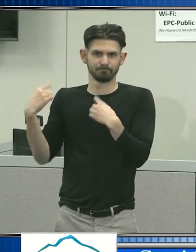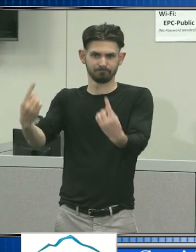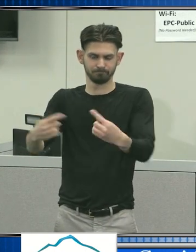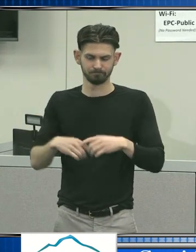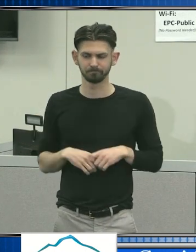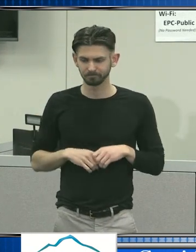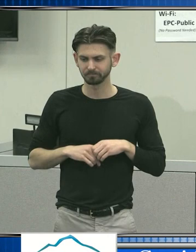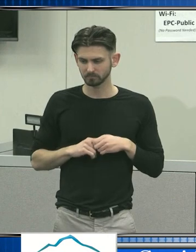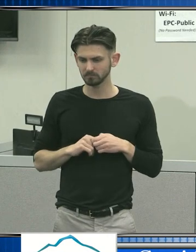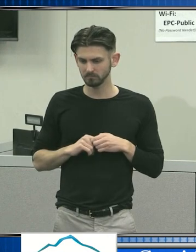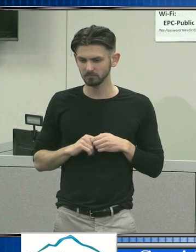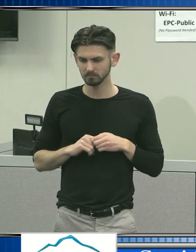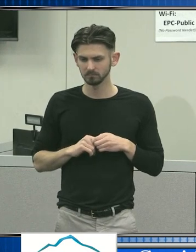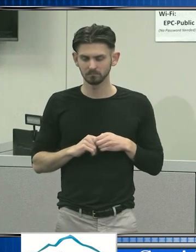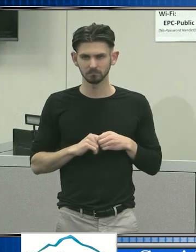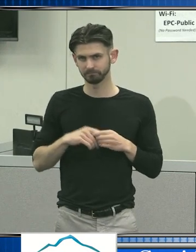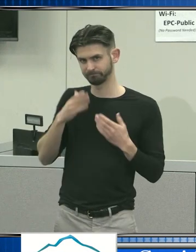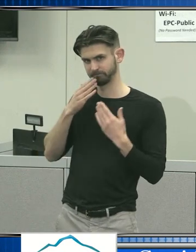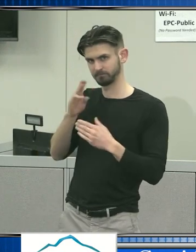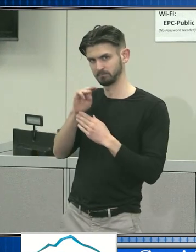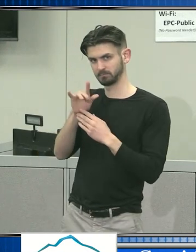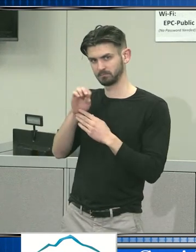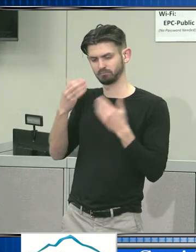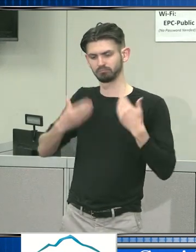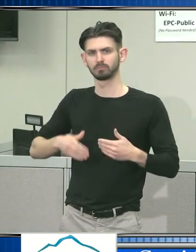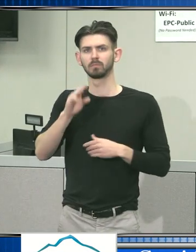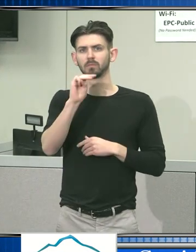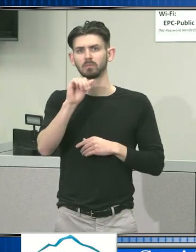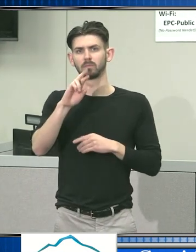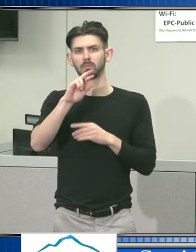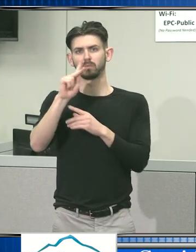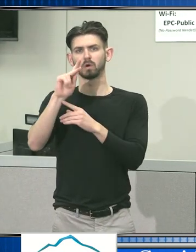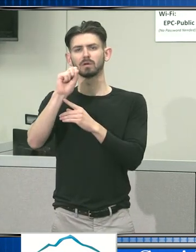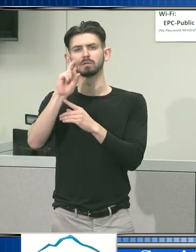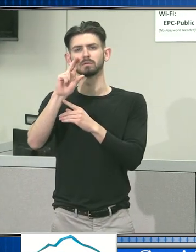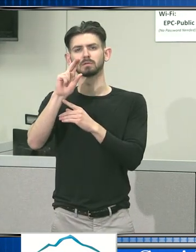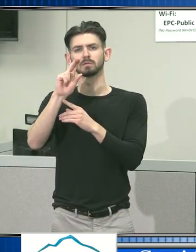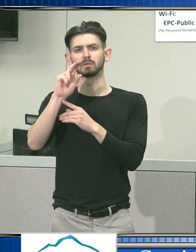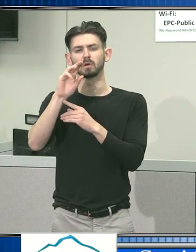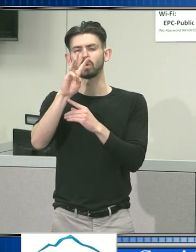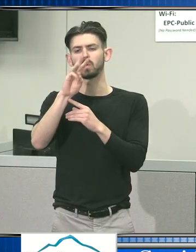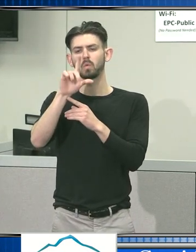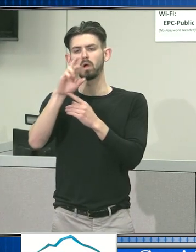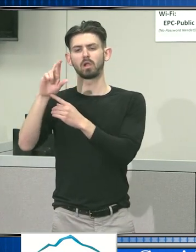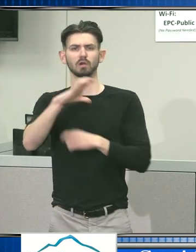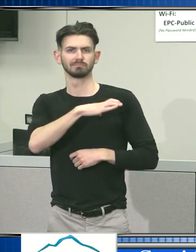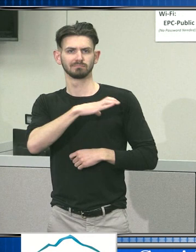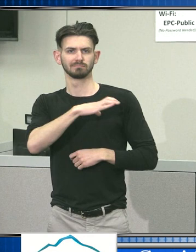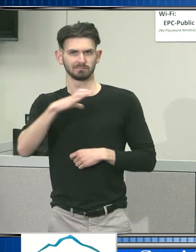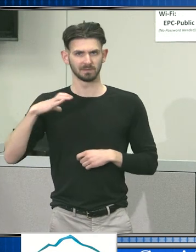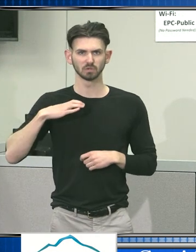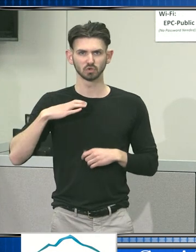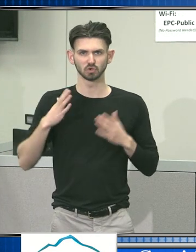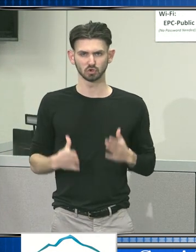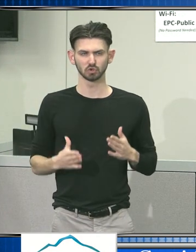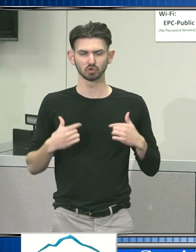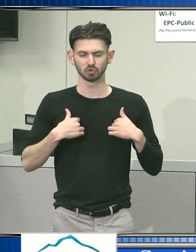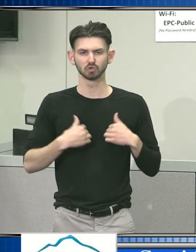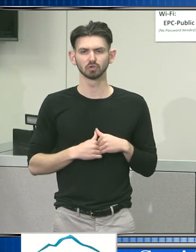Thank you, Mayor Suthers. I'm Mark Waller. I chair the Board of County Commissioners. And I want to begin by saying thank you, mostly to